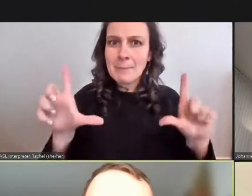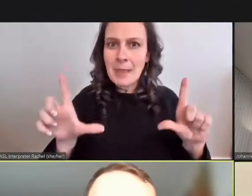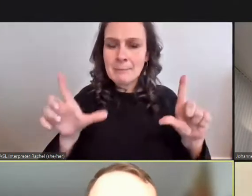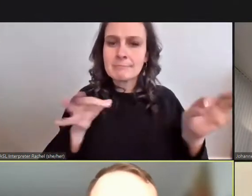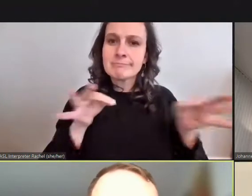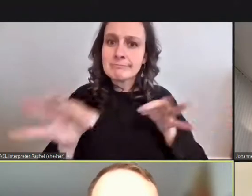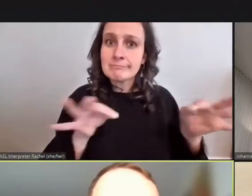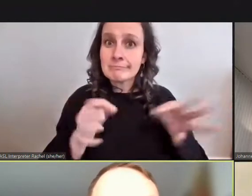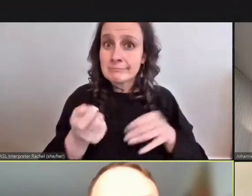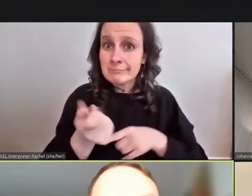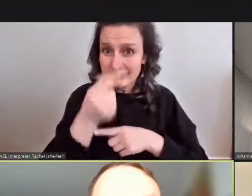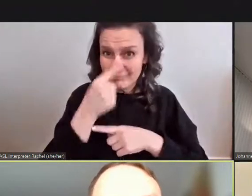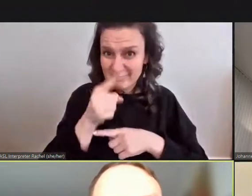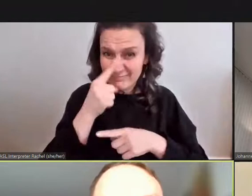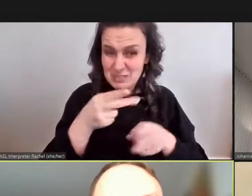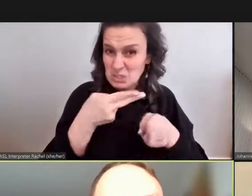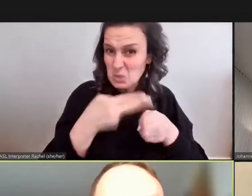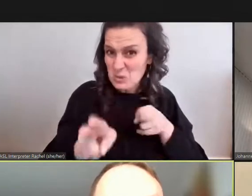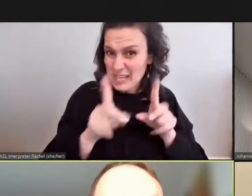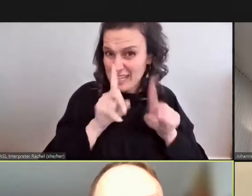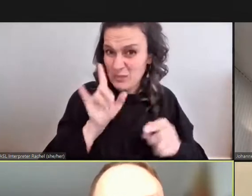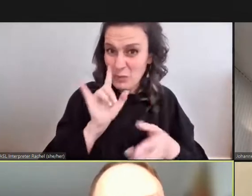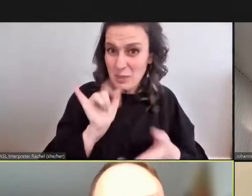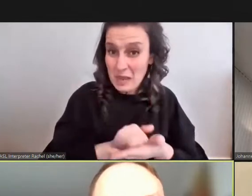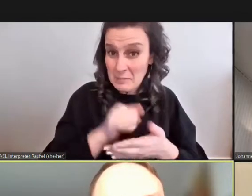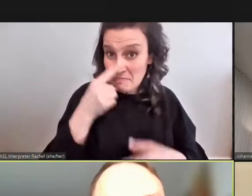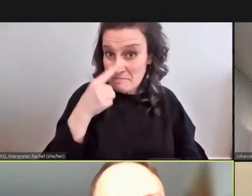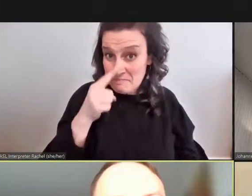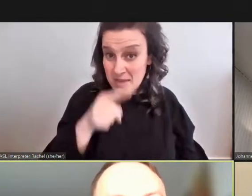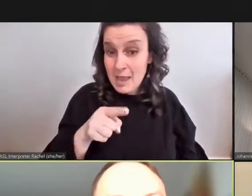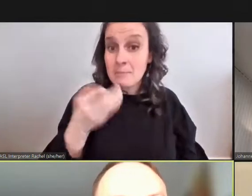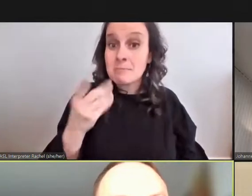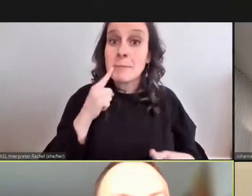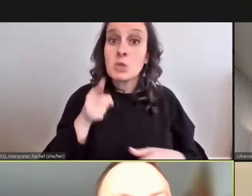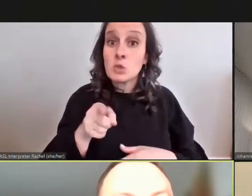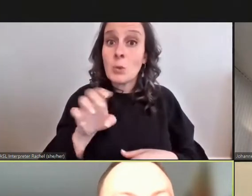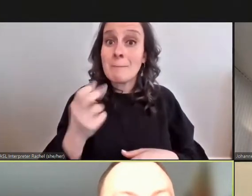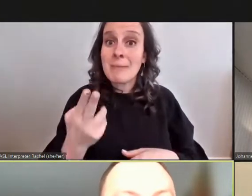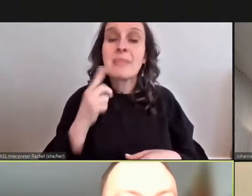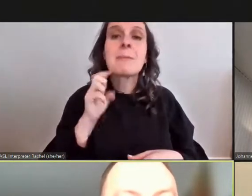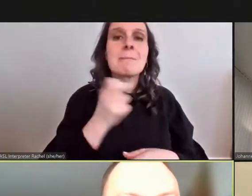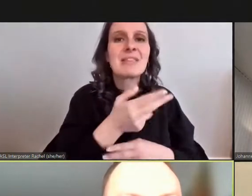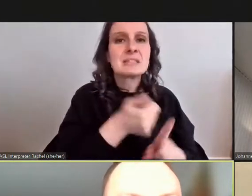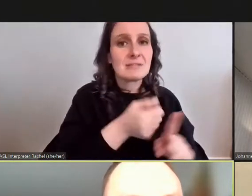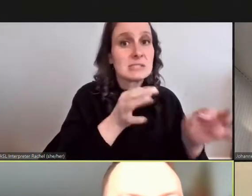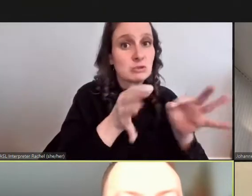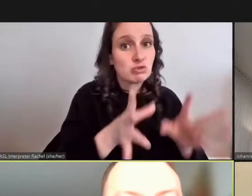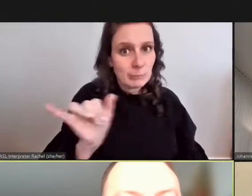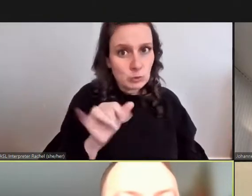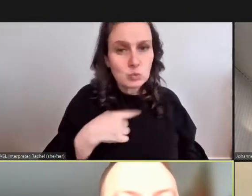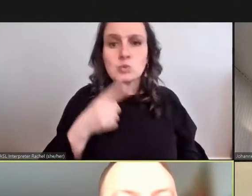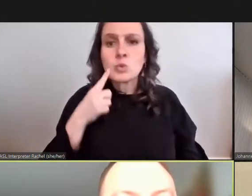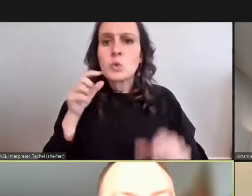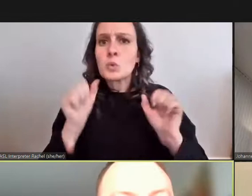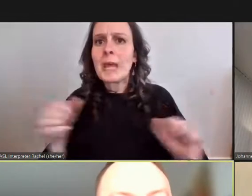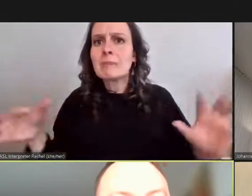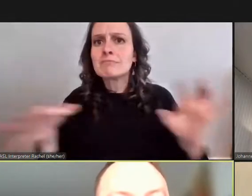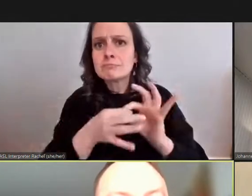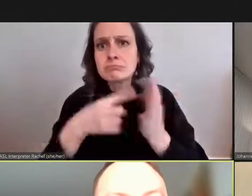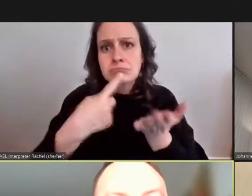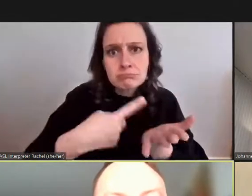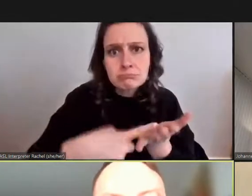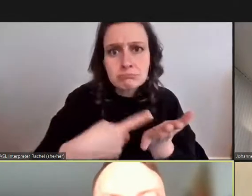giving us a quick answer to that, and maybe we can connect you to Beth so that you two can have a larger